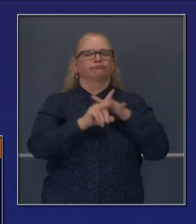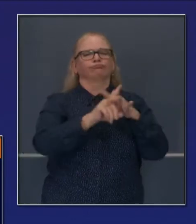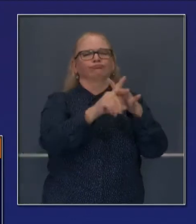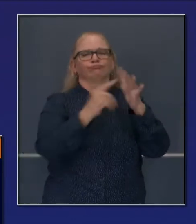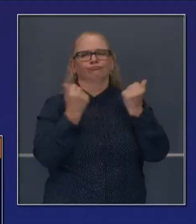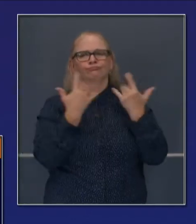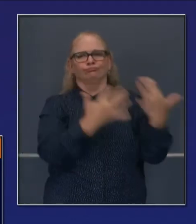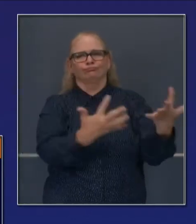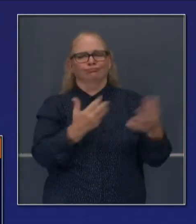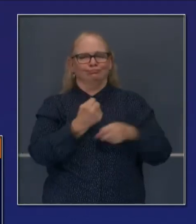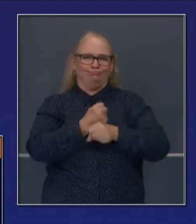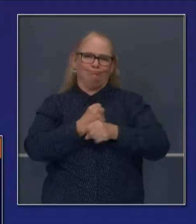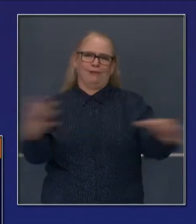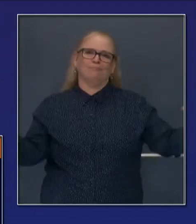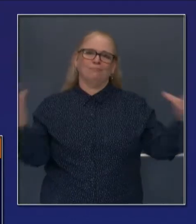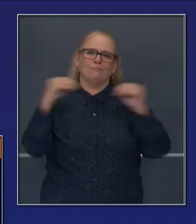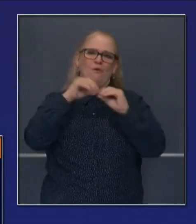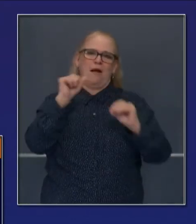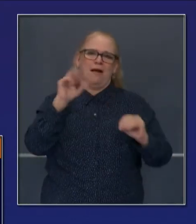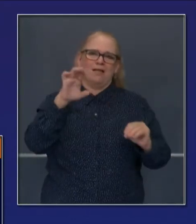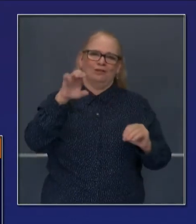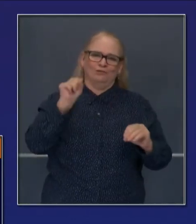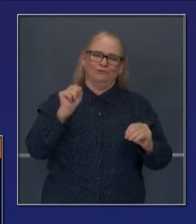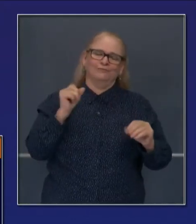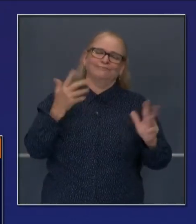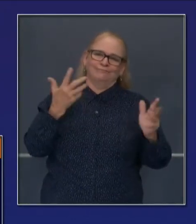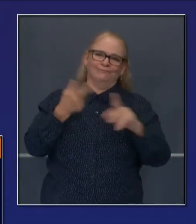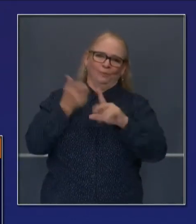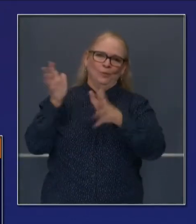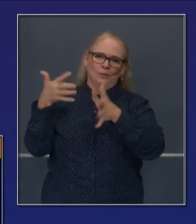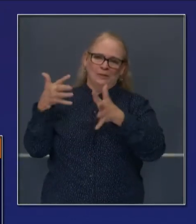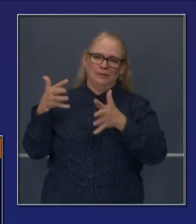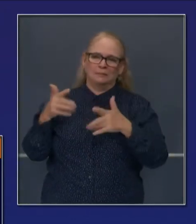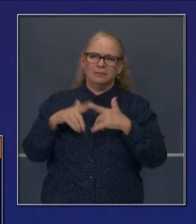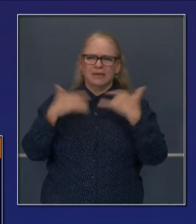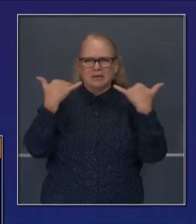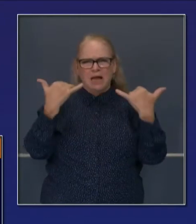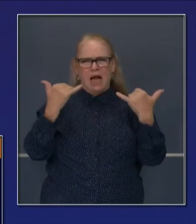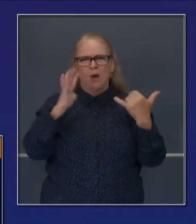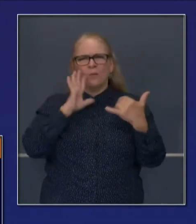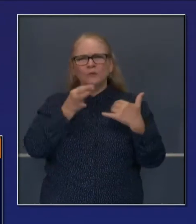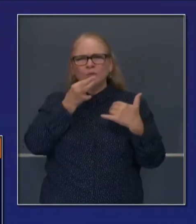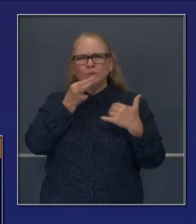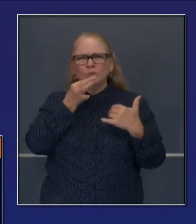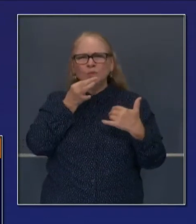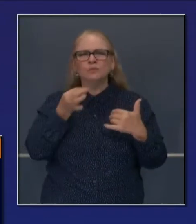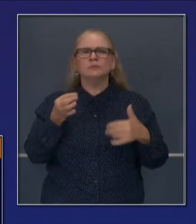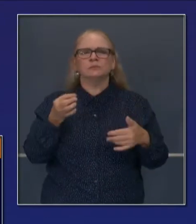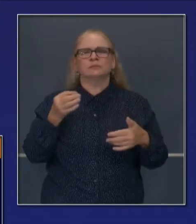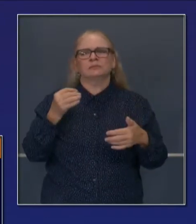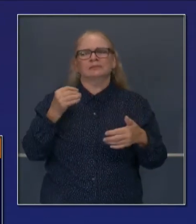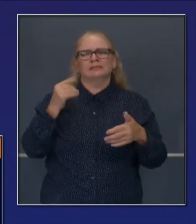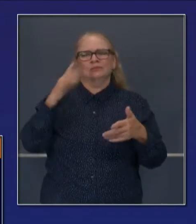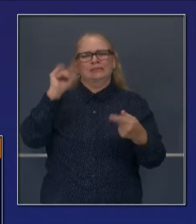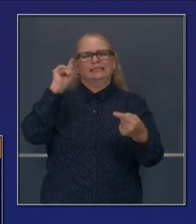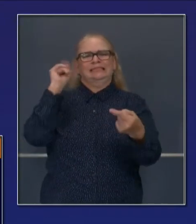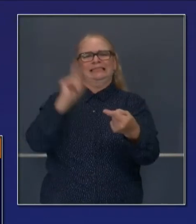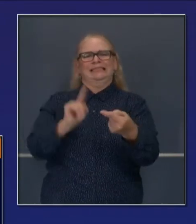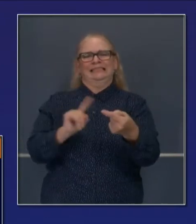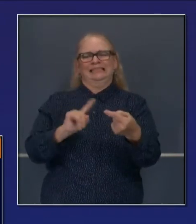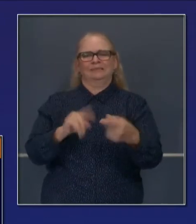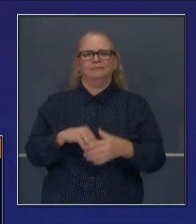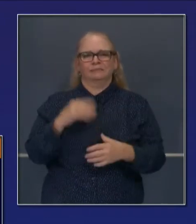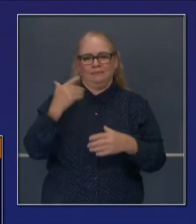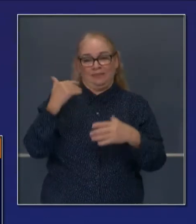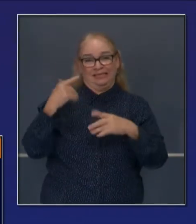in total number of acreage. But progress being made nonetheless on the glass fire remains one of our top priorities to mitigate